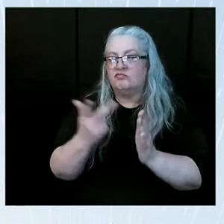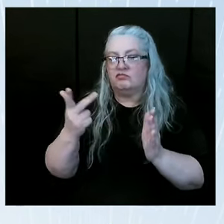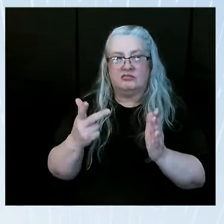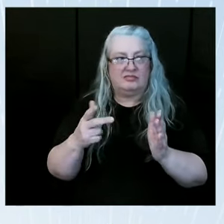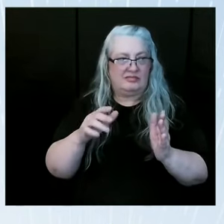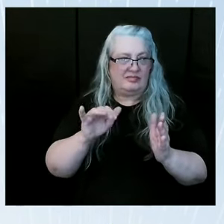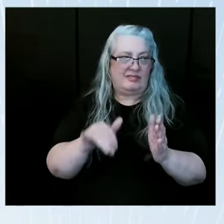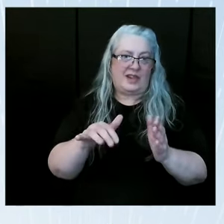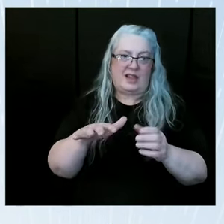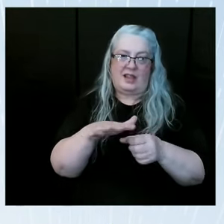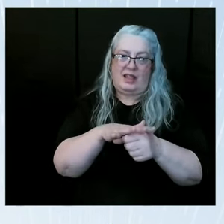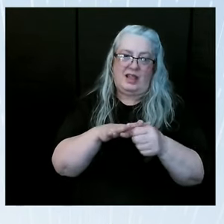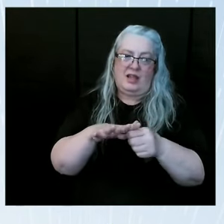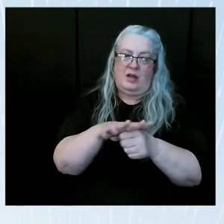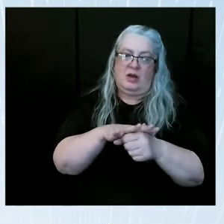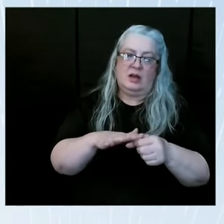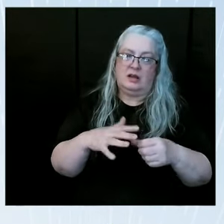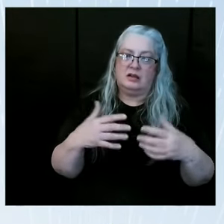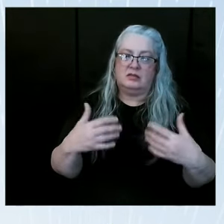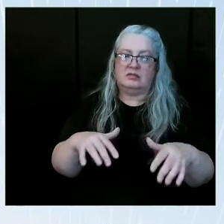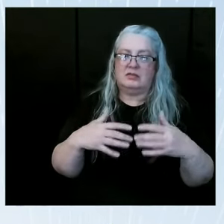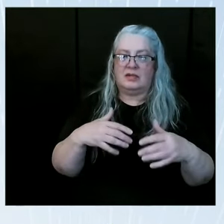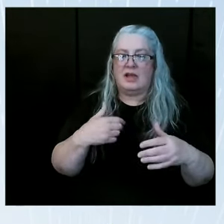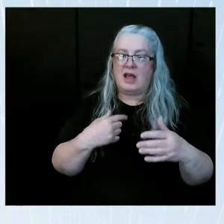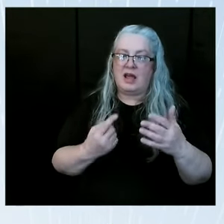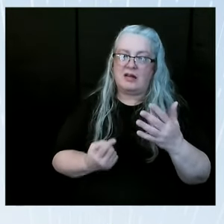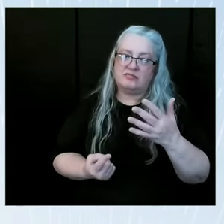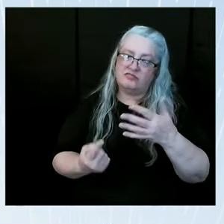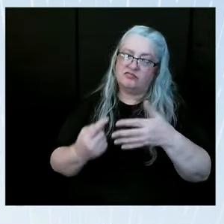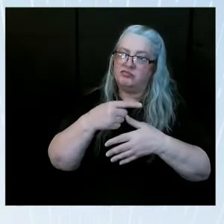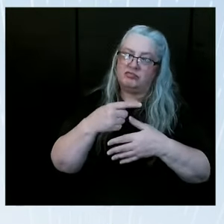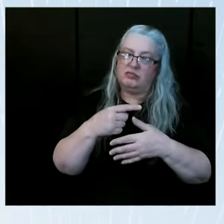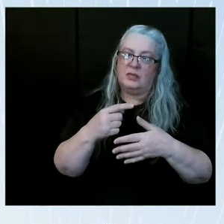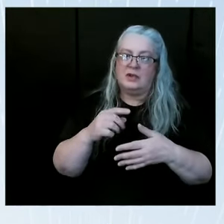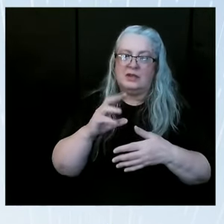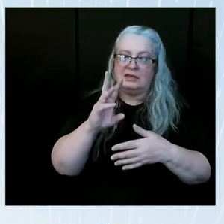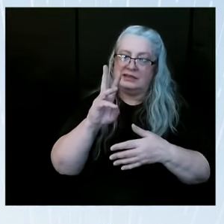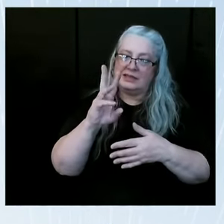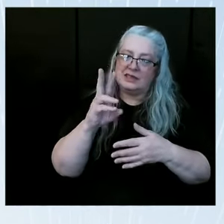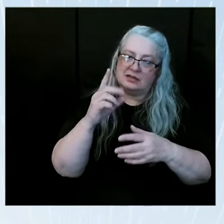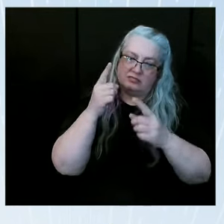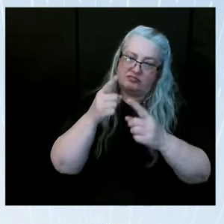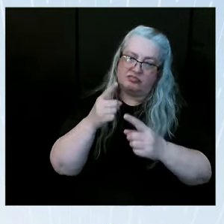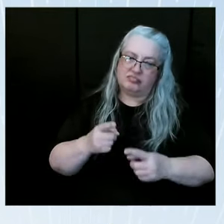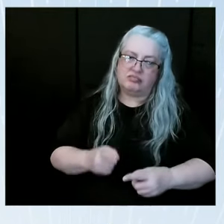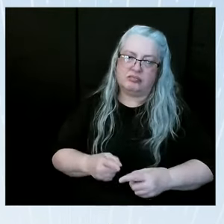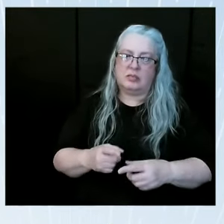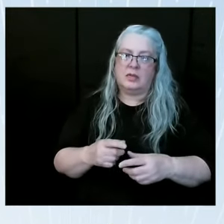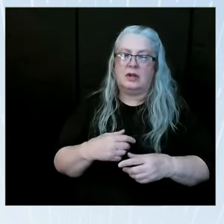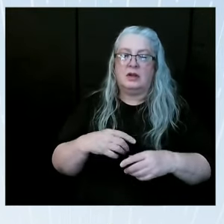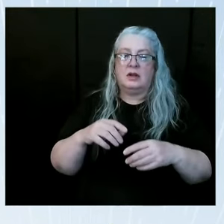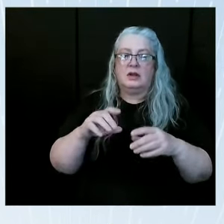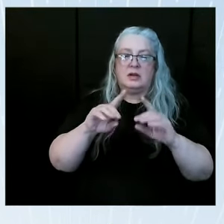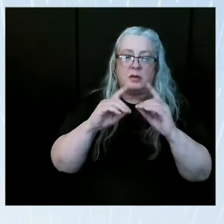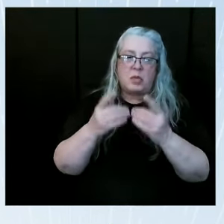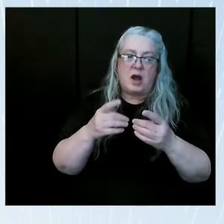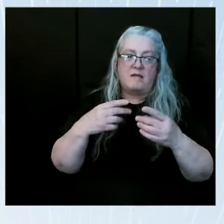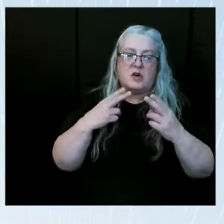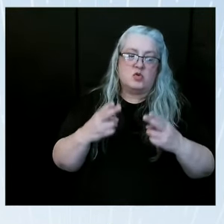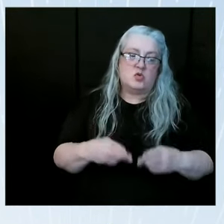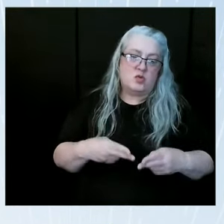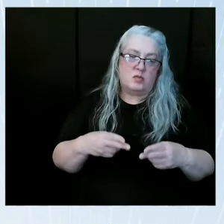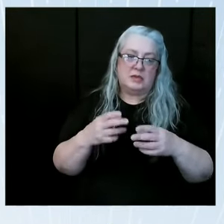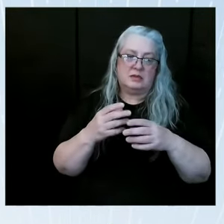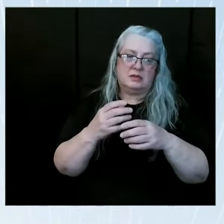priorities in the Department of Homeland Security, the fight against human trafficking. And in that regard, just a few statistics